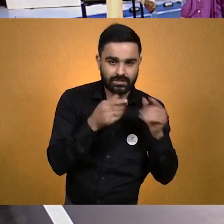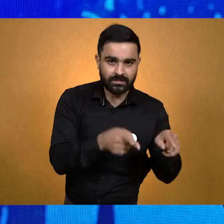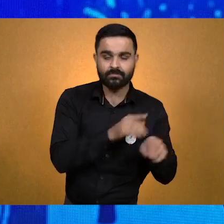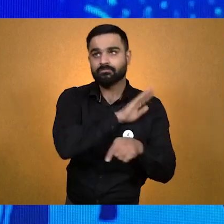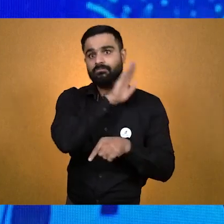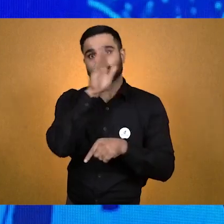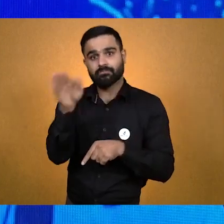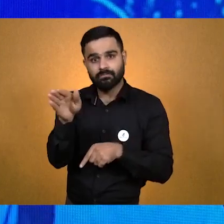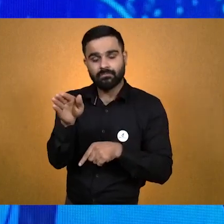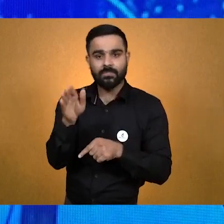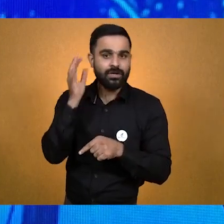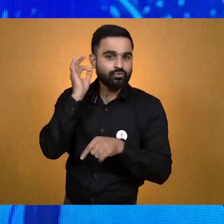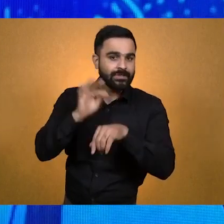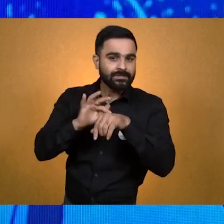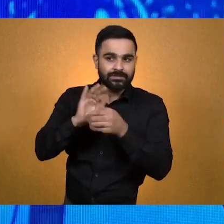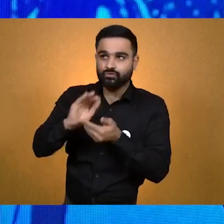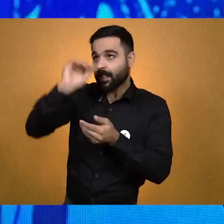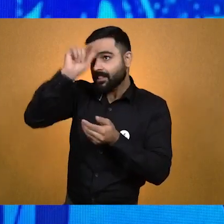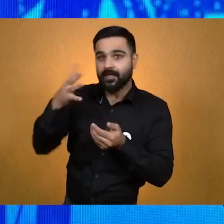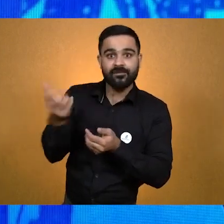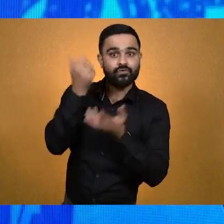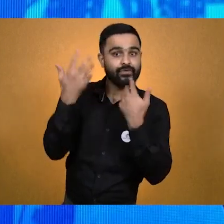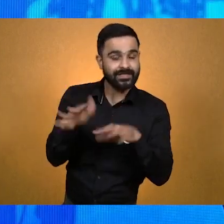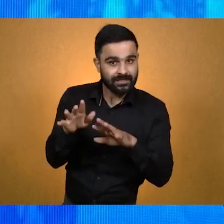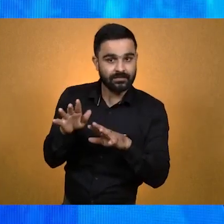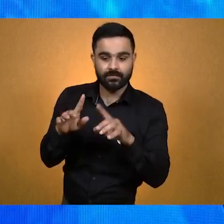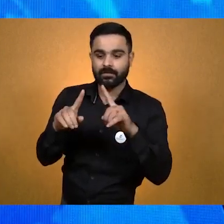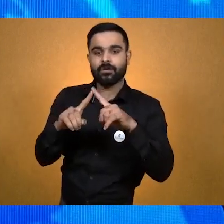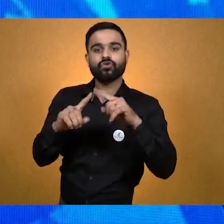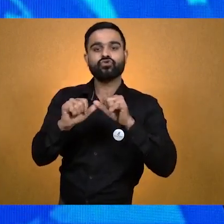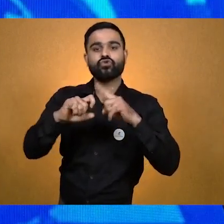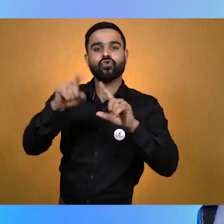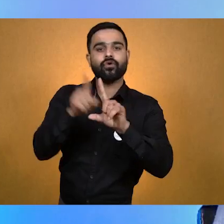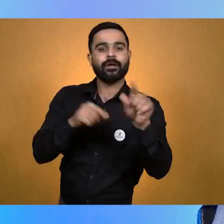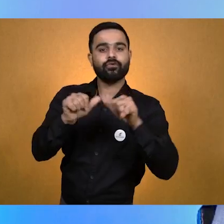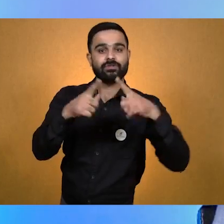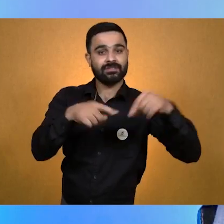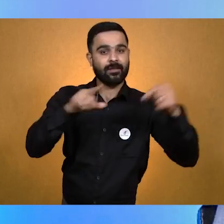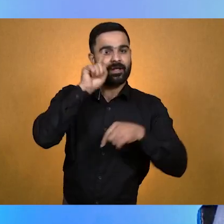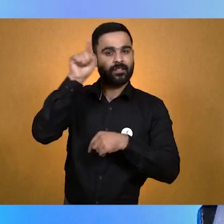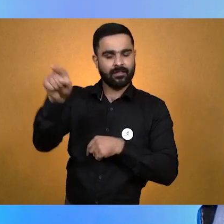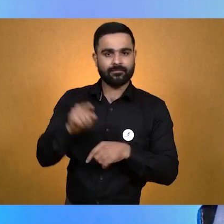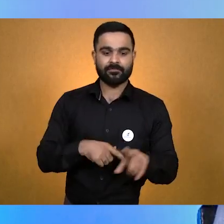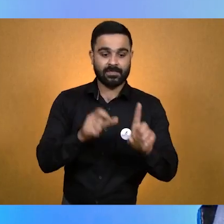and brought a bronze to the country from the Tokyo Paralympics.